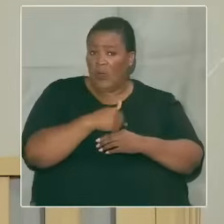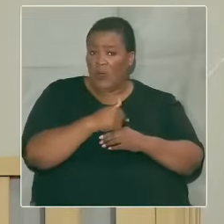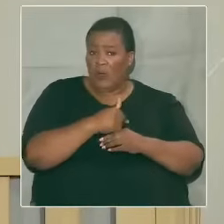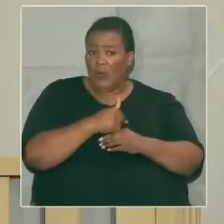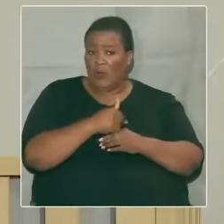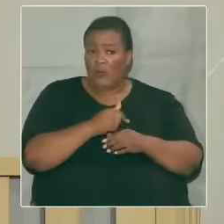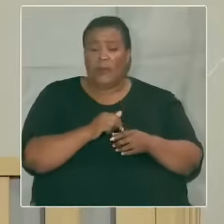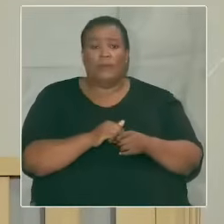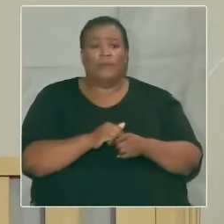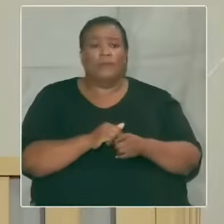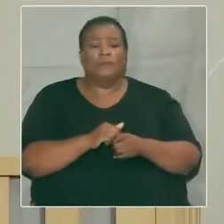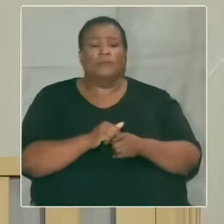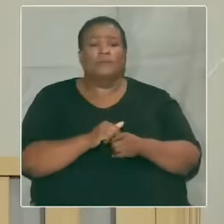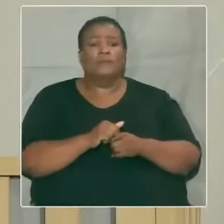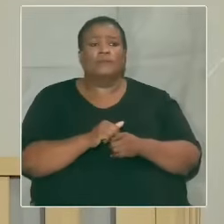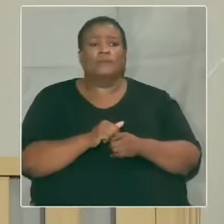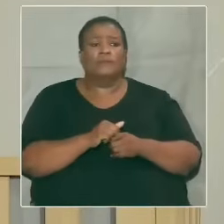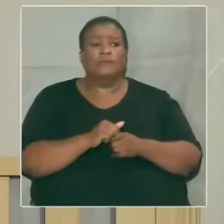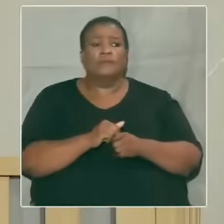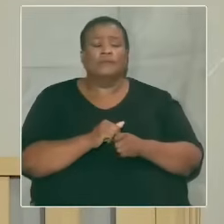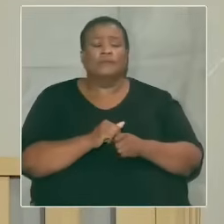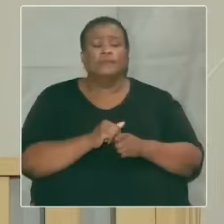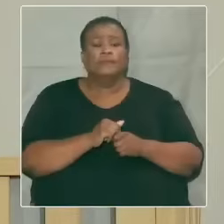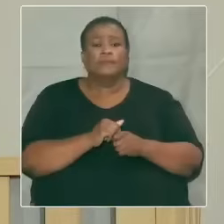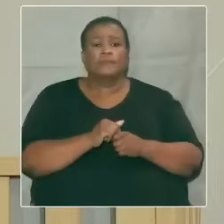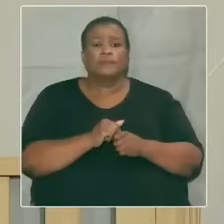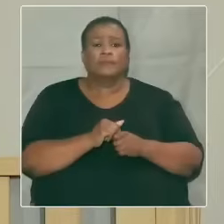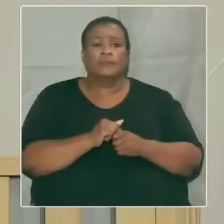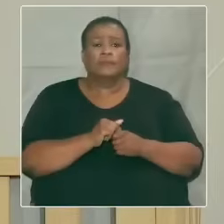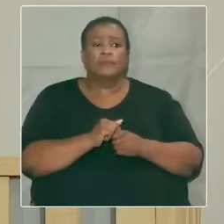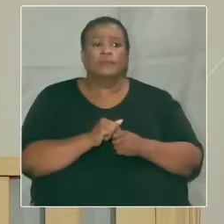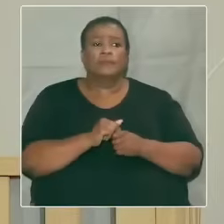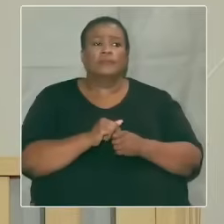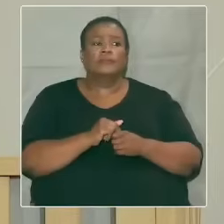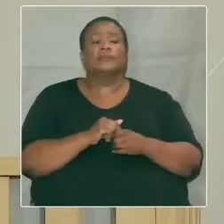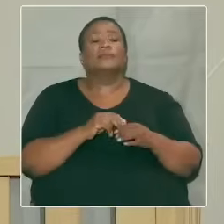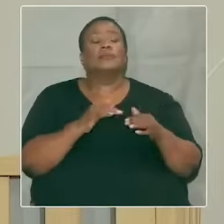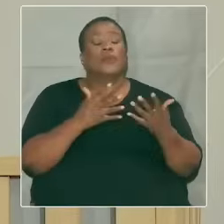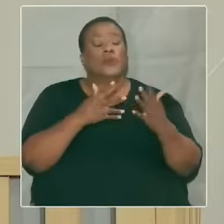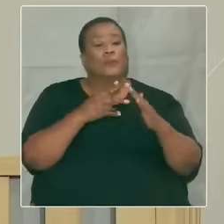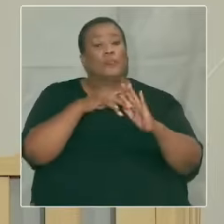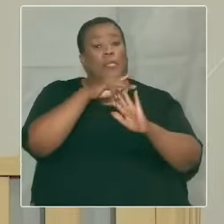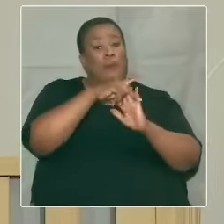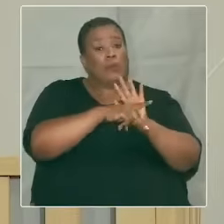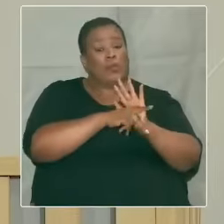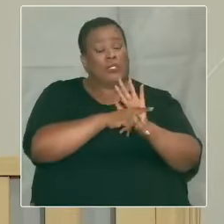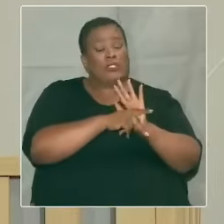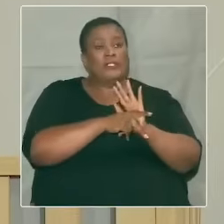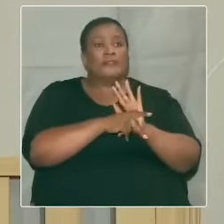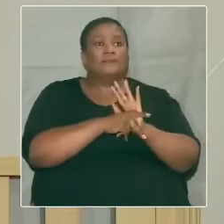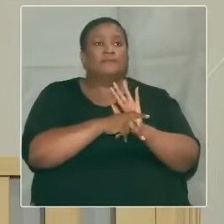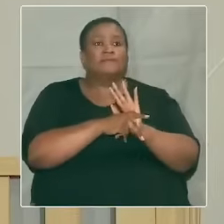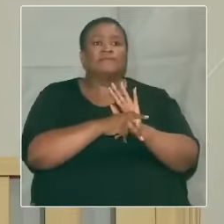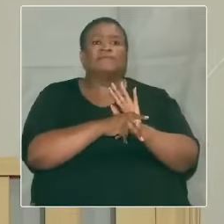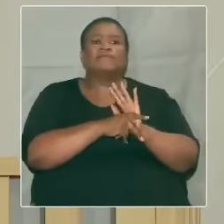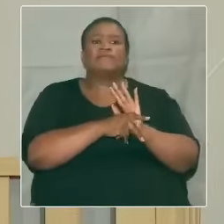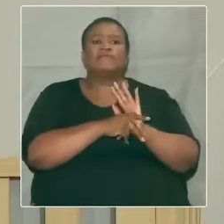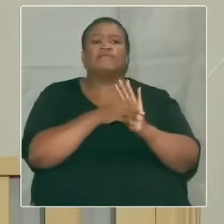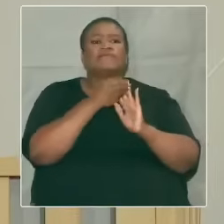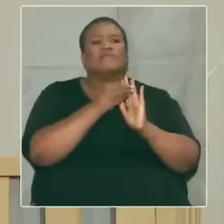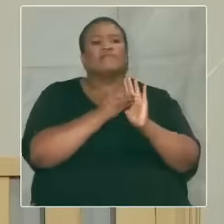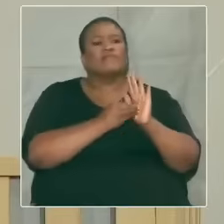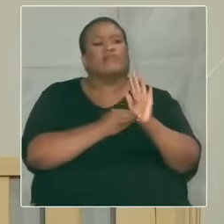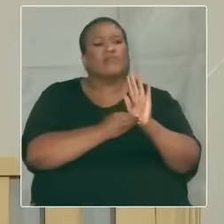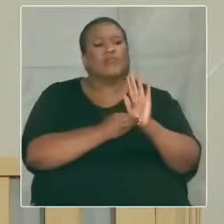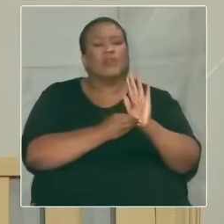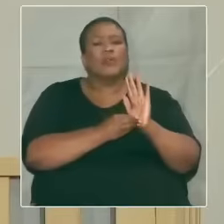Yeah, if one takes, my understanding policy will be what the minister will express, mostly together with the rest of